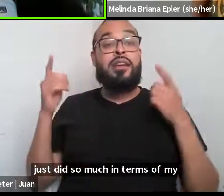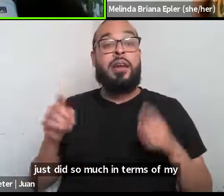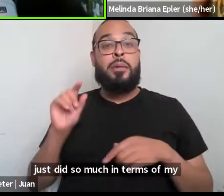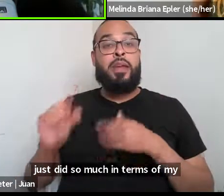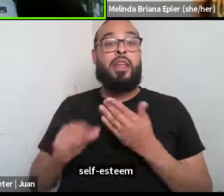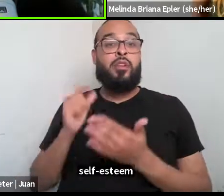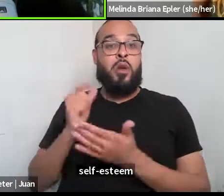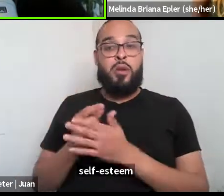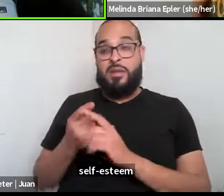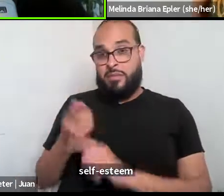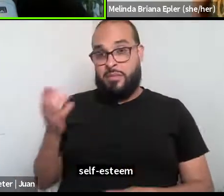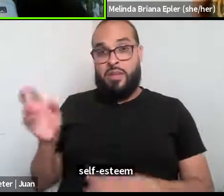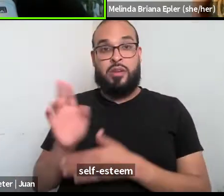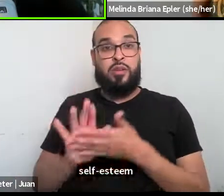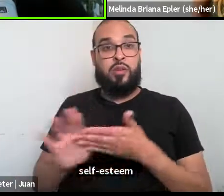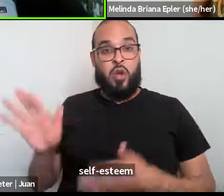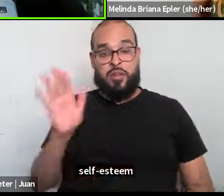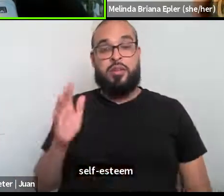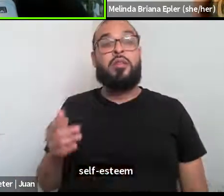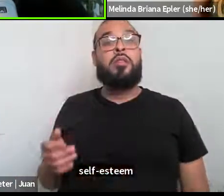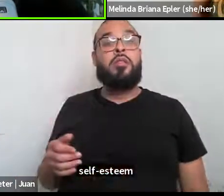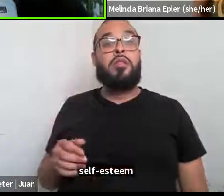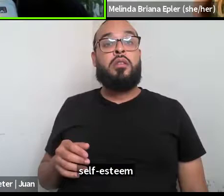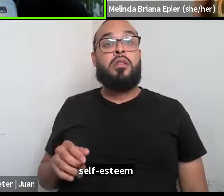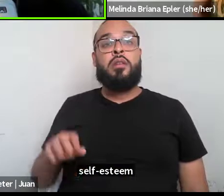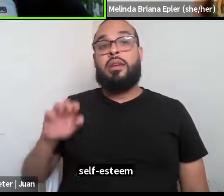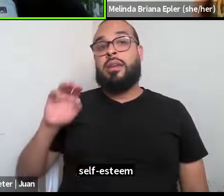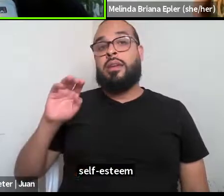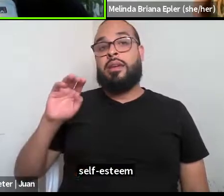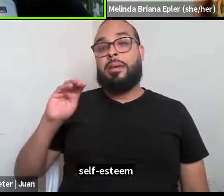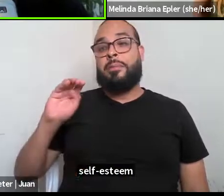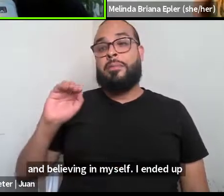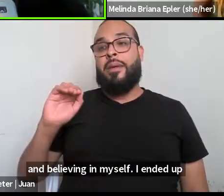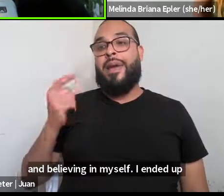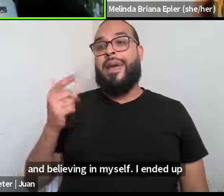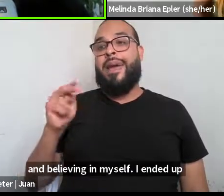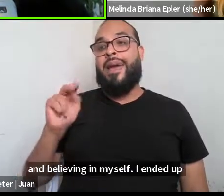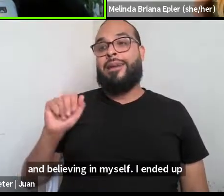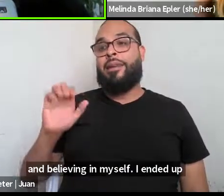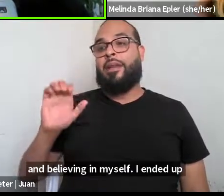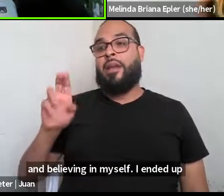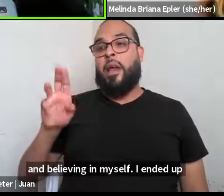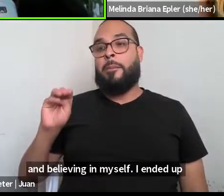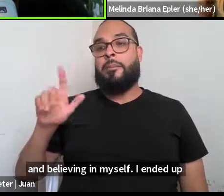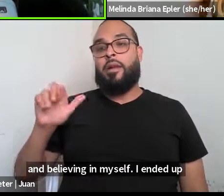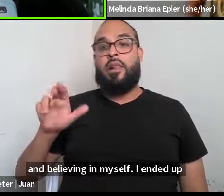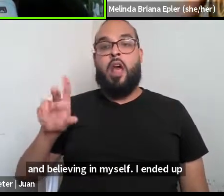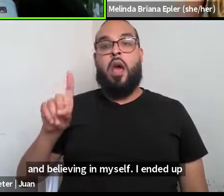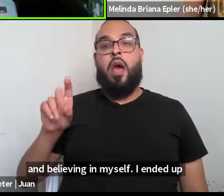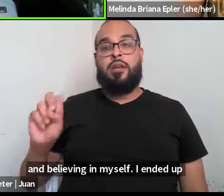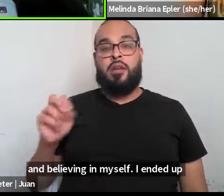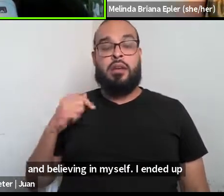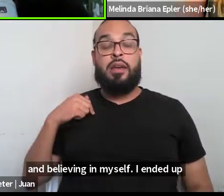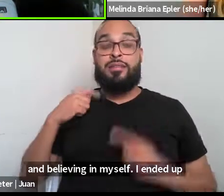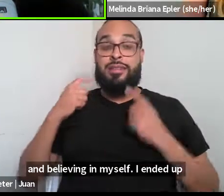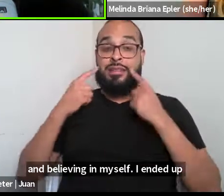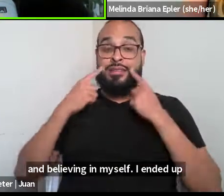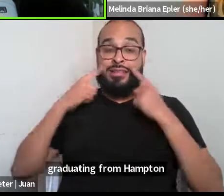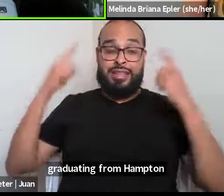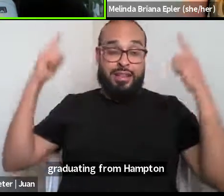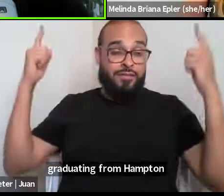from Hampton magna cum laude. So was very successful in